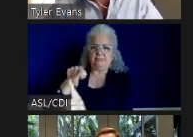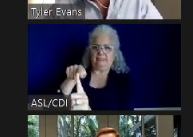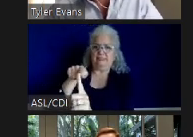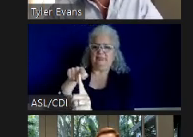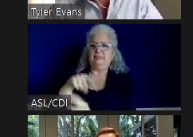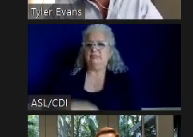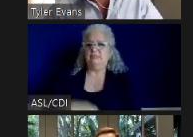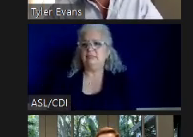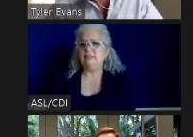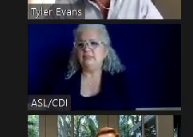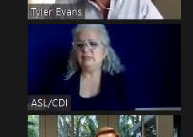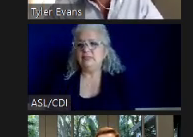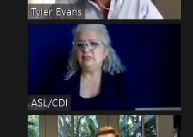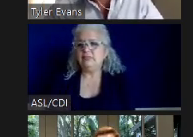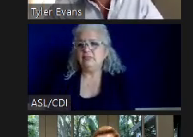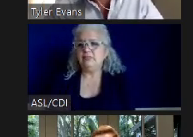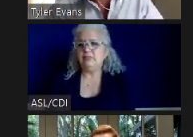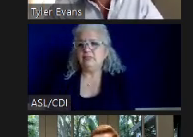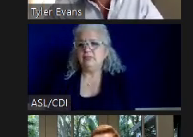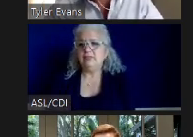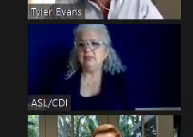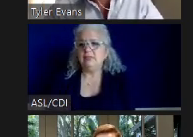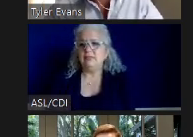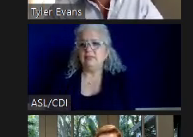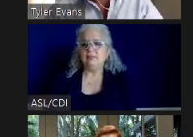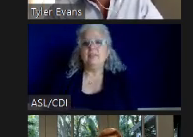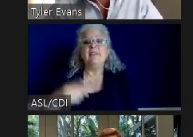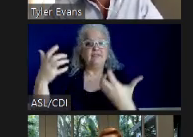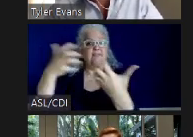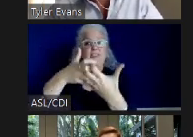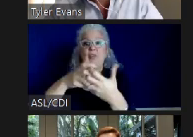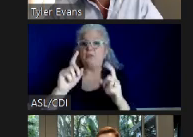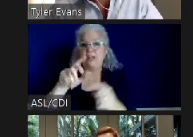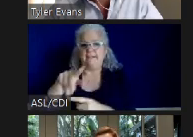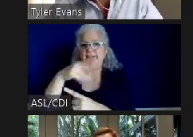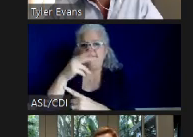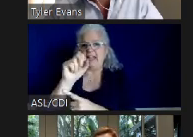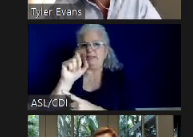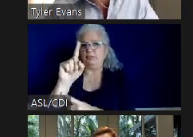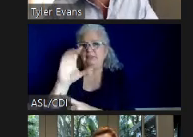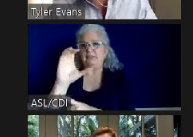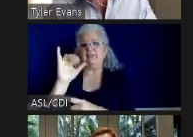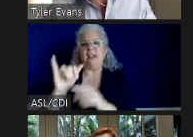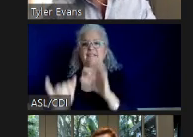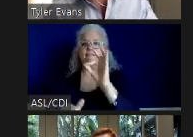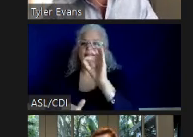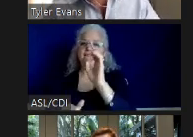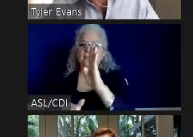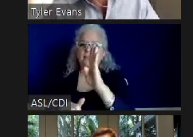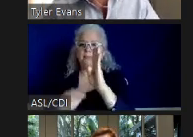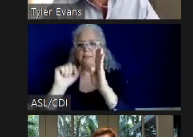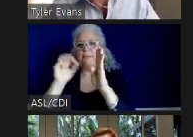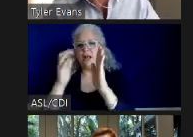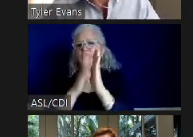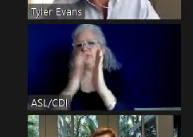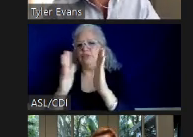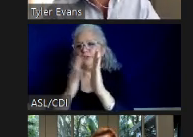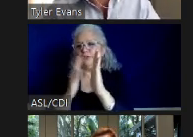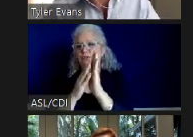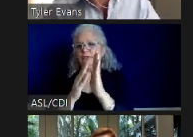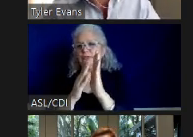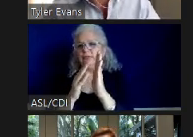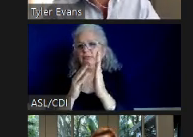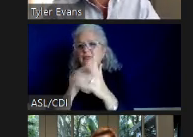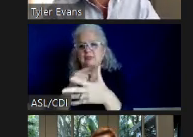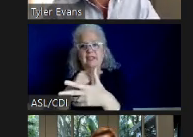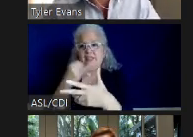So going on to phase 1C, late February or early March, and as you go through and you don't see yourself represented, you recognize that you may be getting